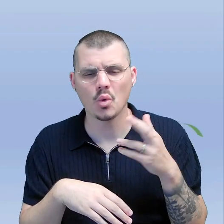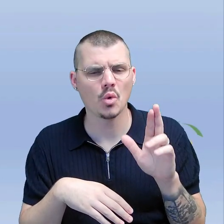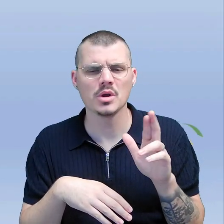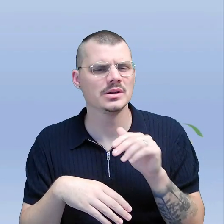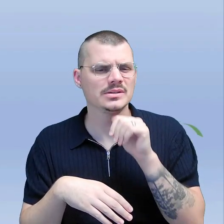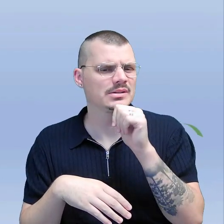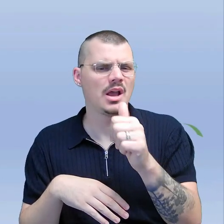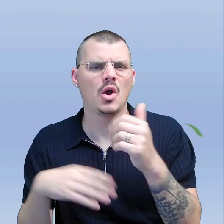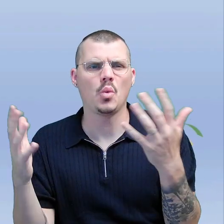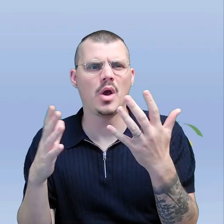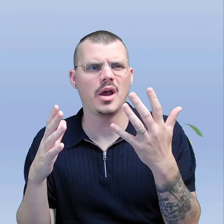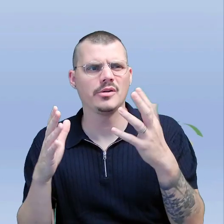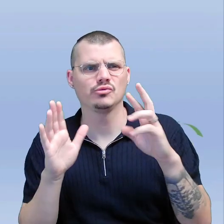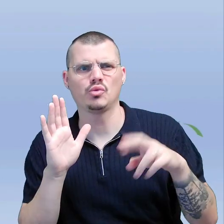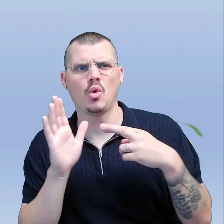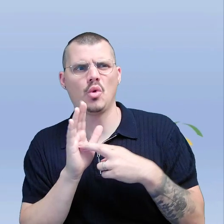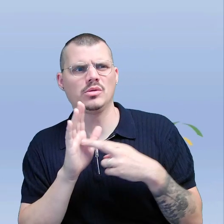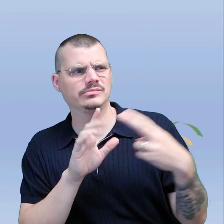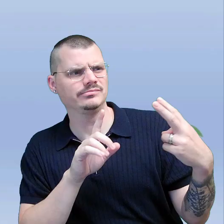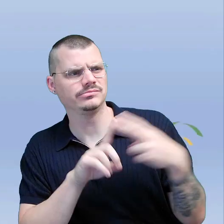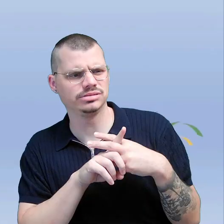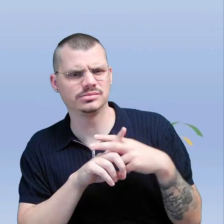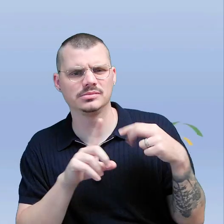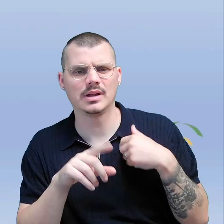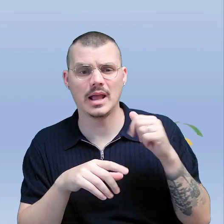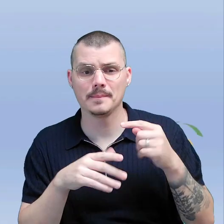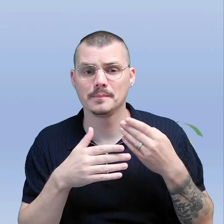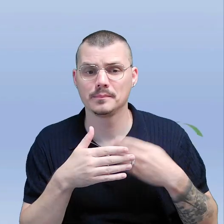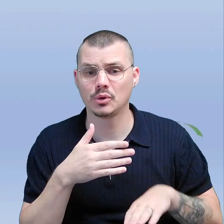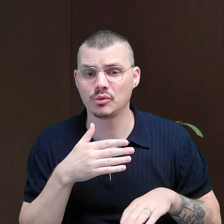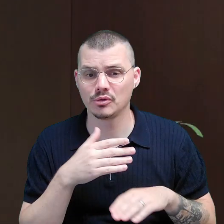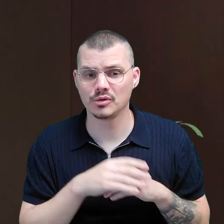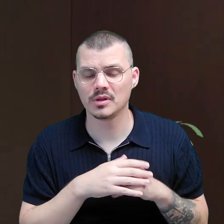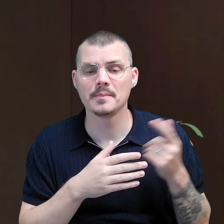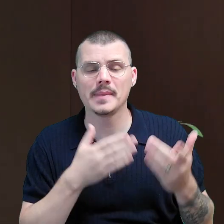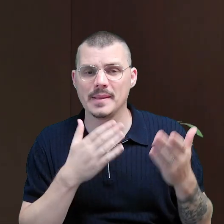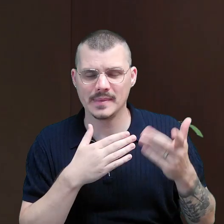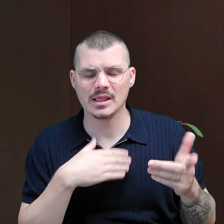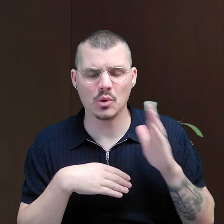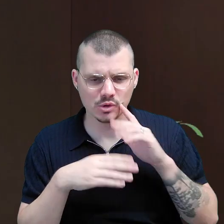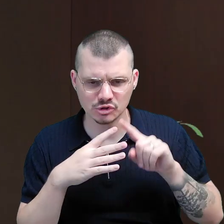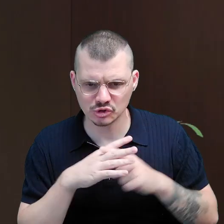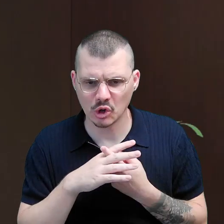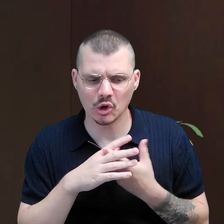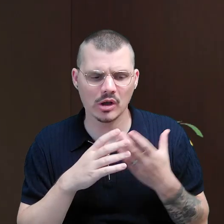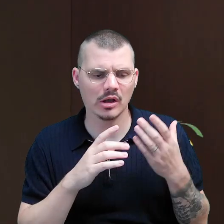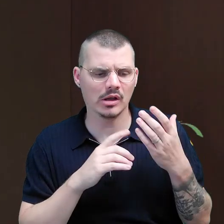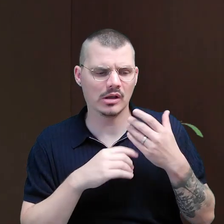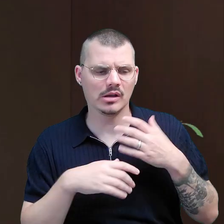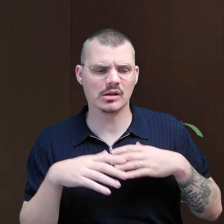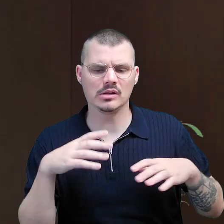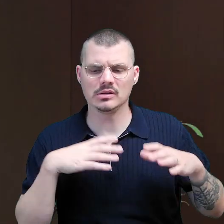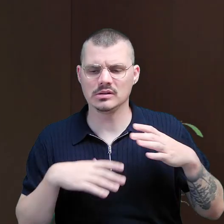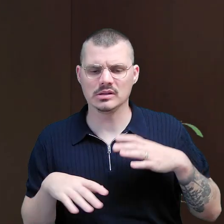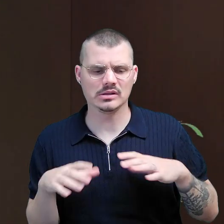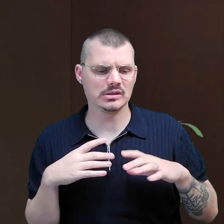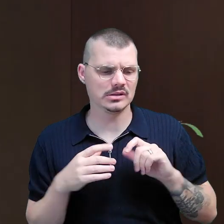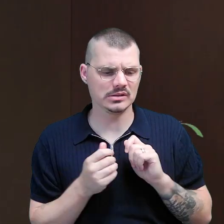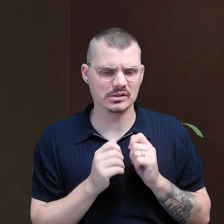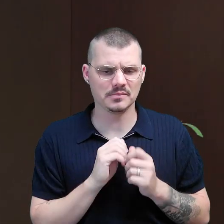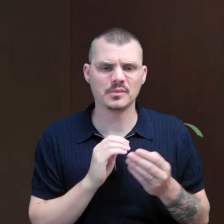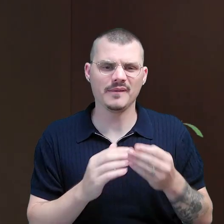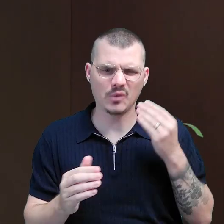not whatever role they were assigned at birth. And they may start dressing the part